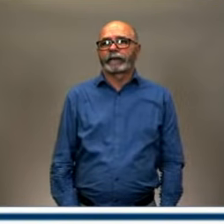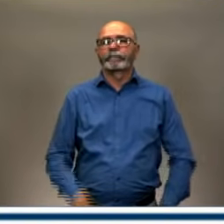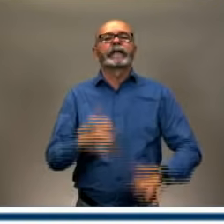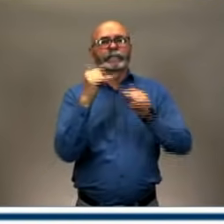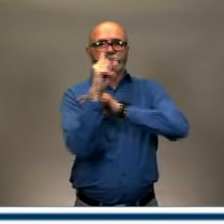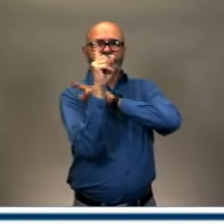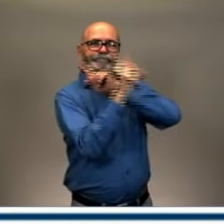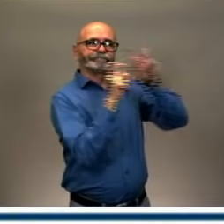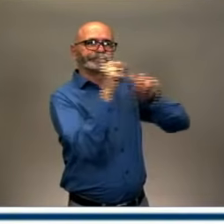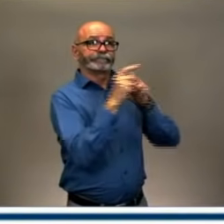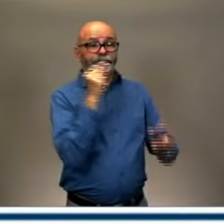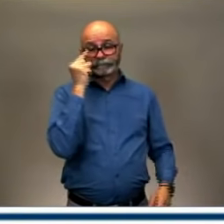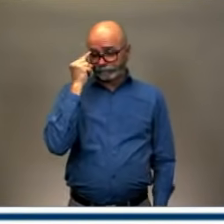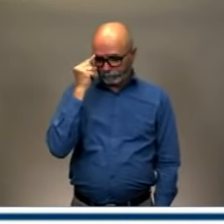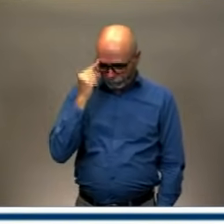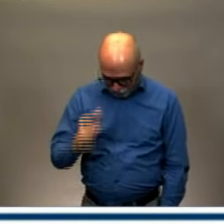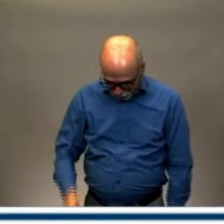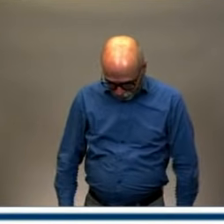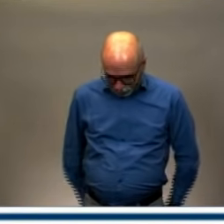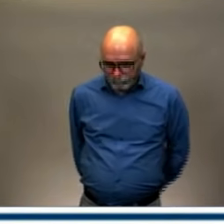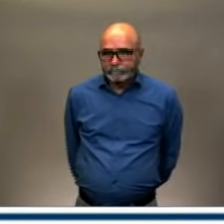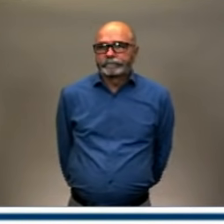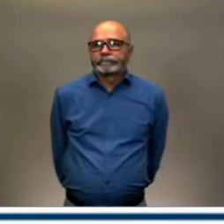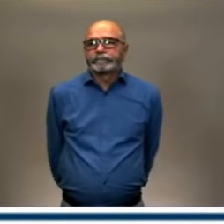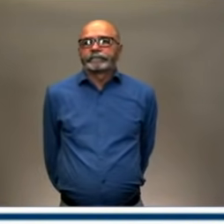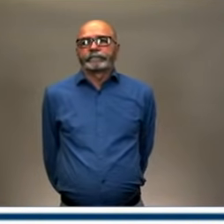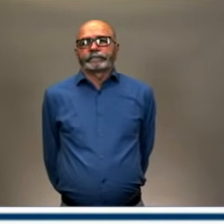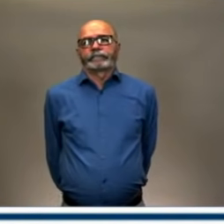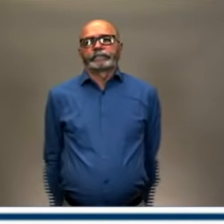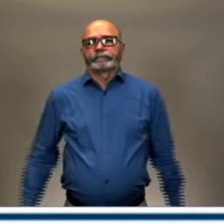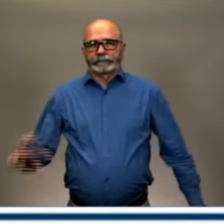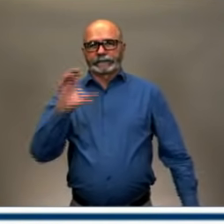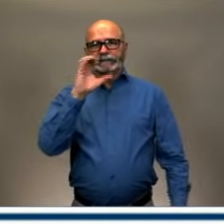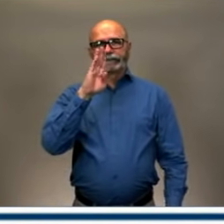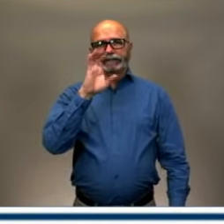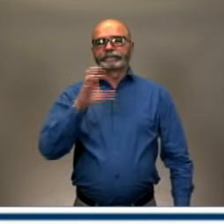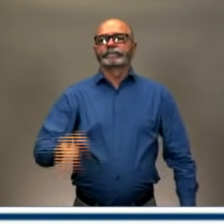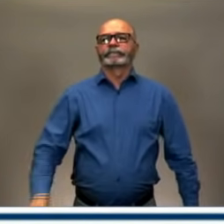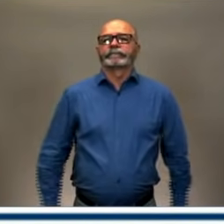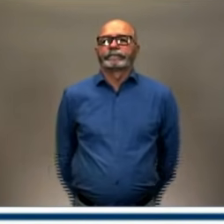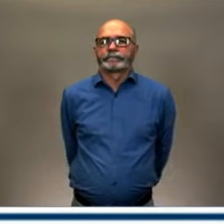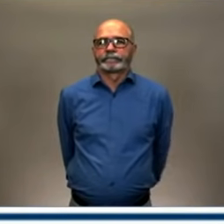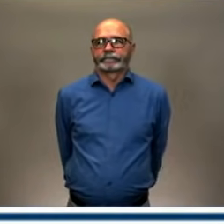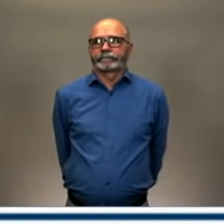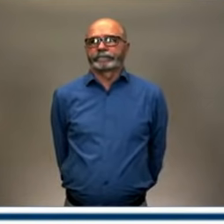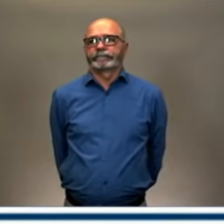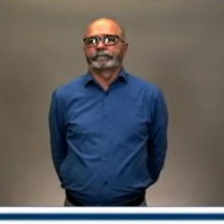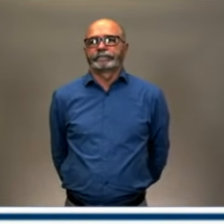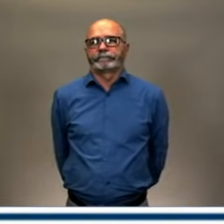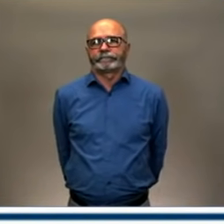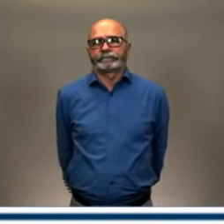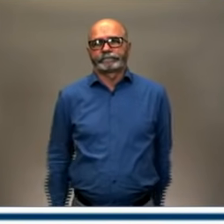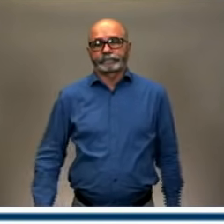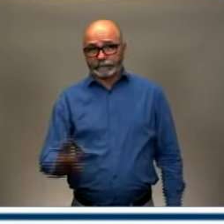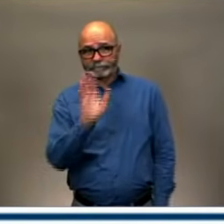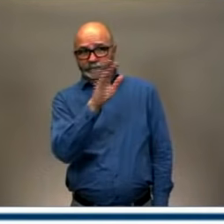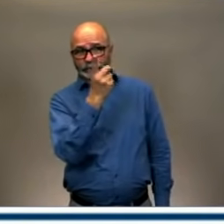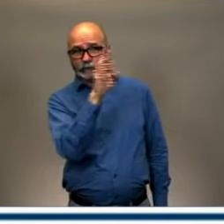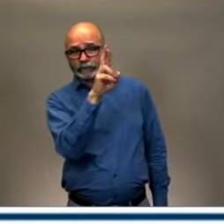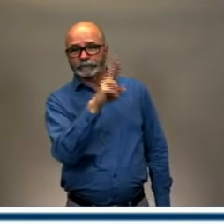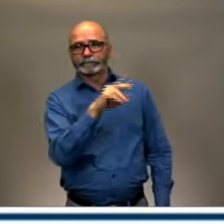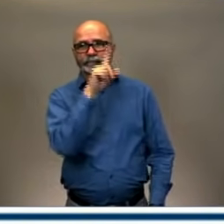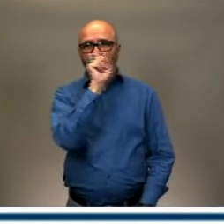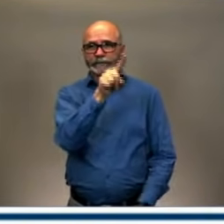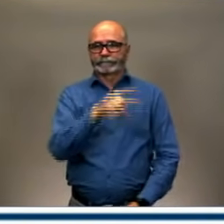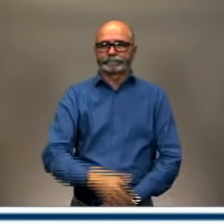follow-up in the amount of time that we have for today. First question will go to CBC's Mike Gorman. Thanks. Dr. Strang, when you talk